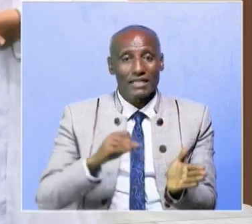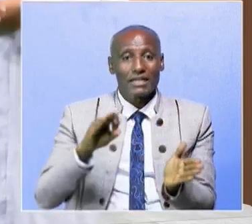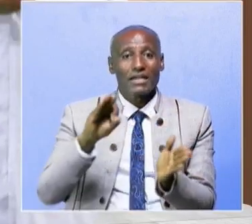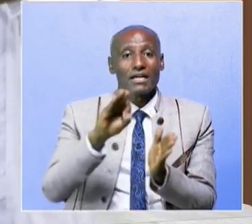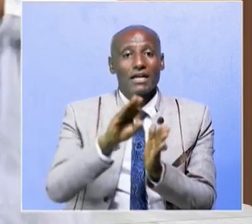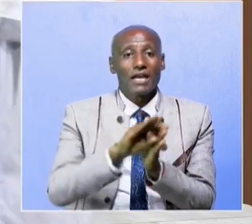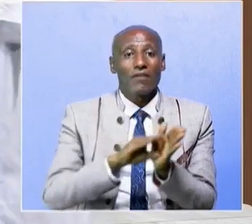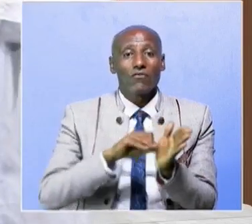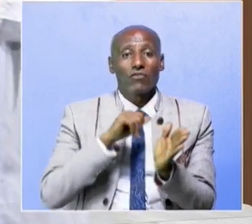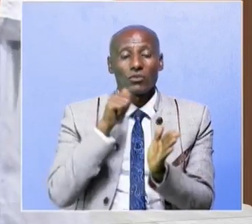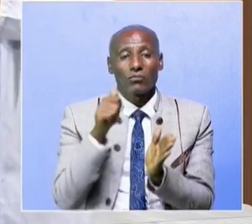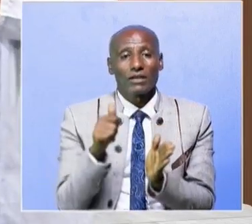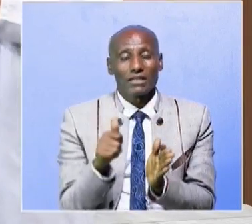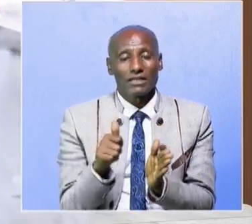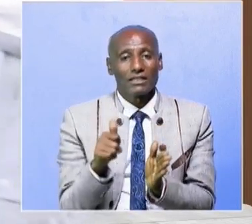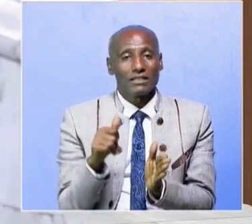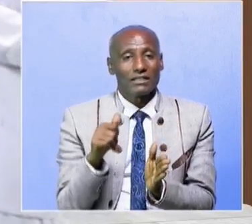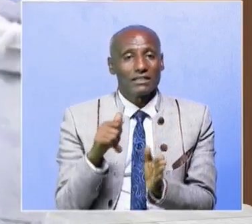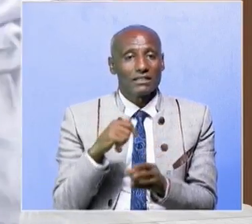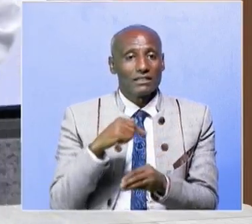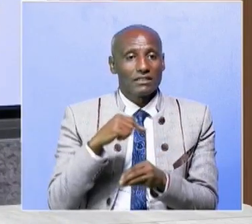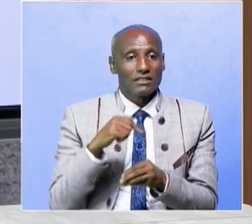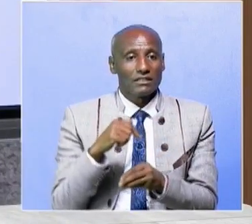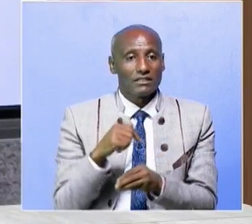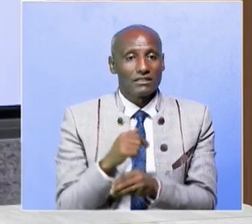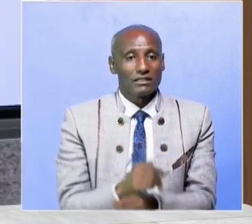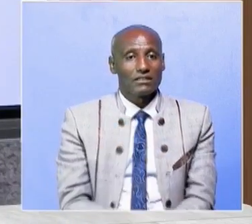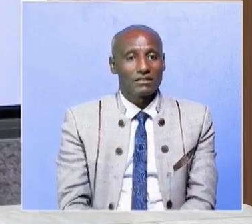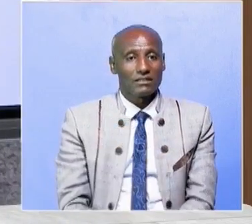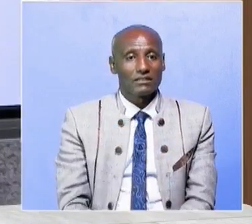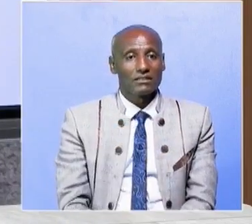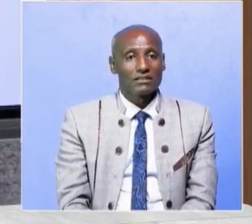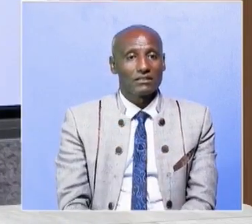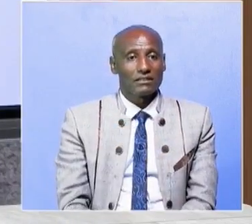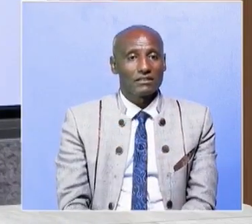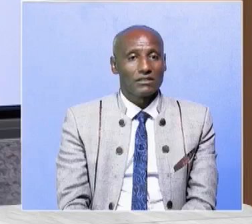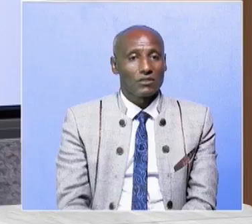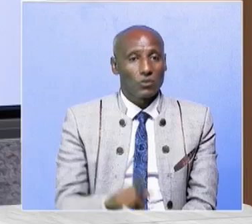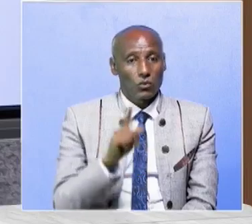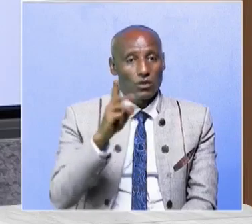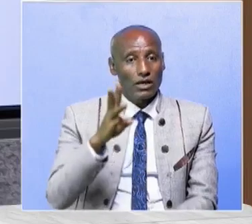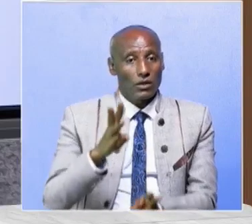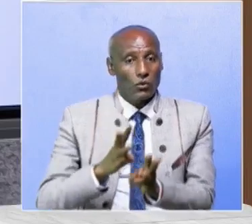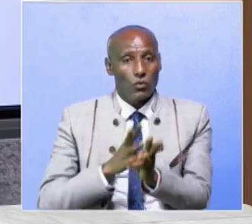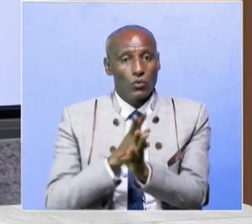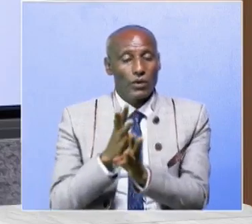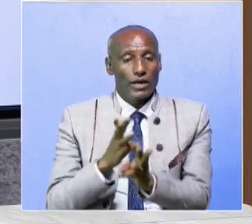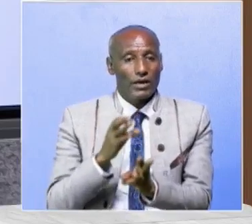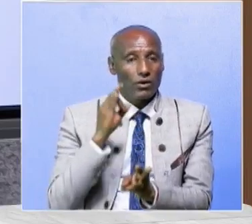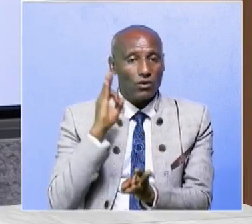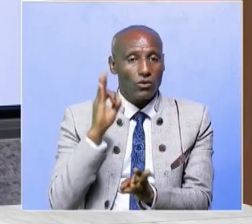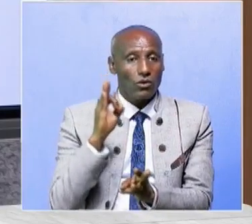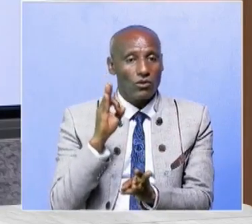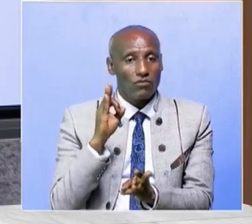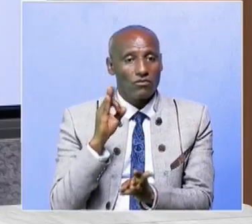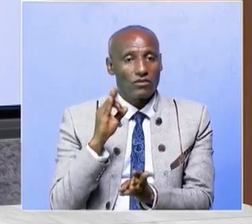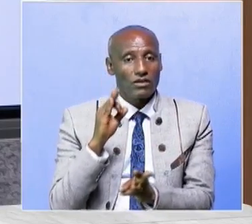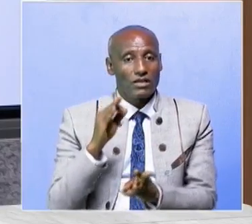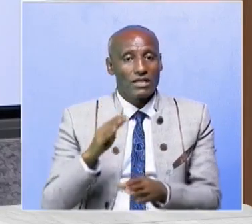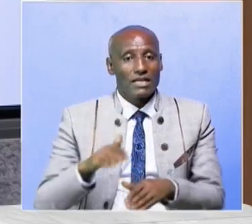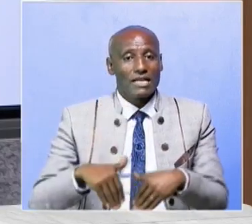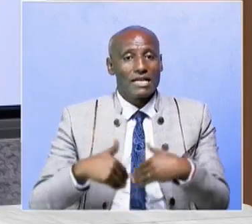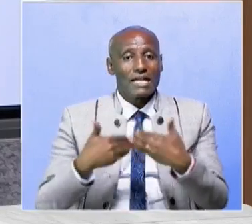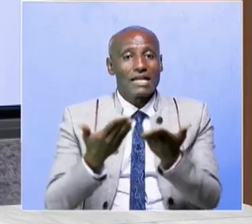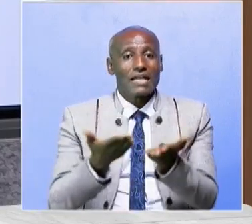about giving opinion? That is also one way of using expressions.